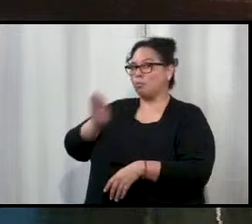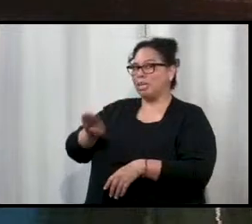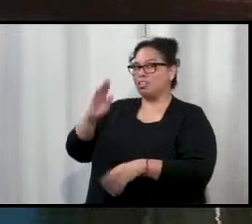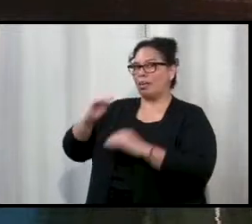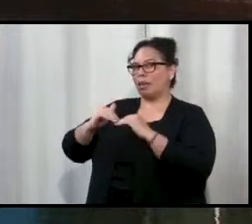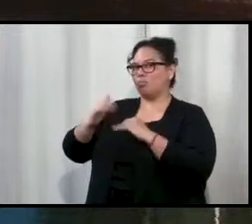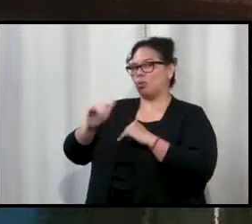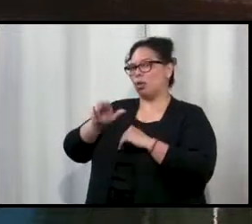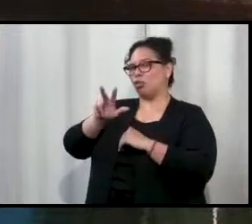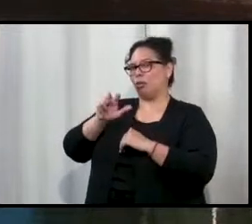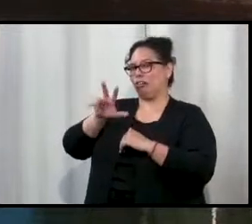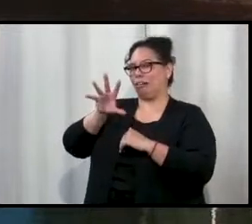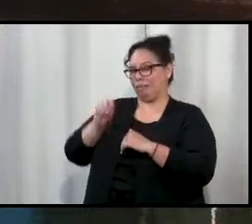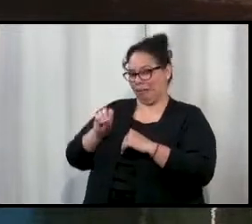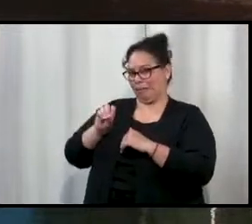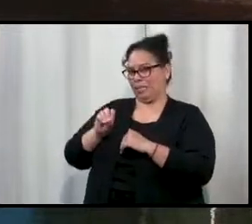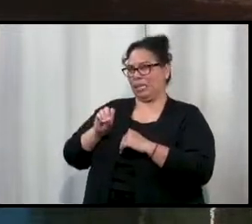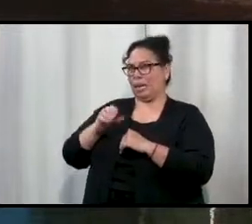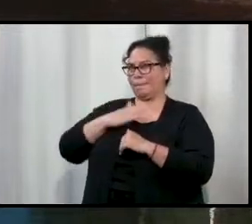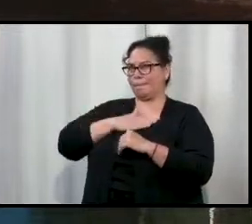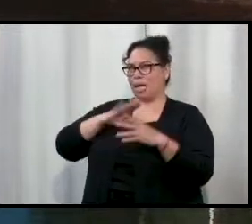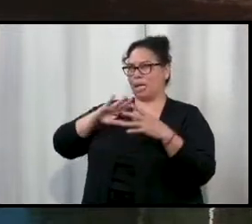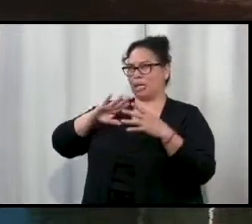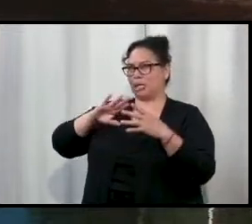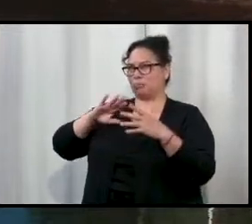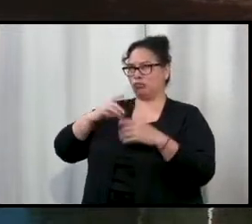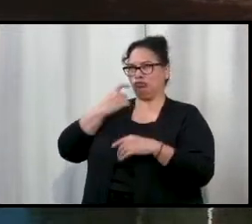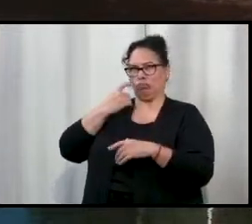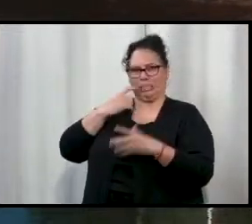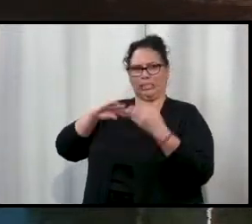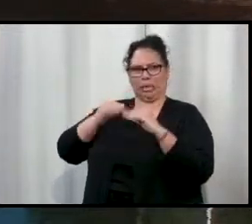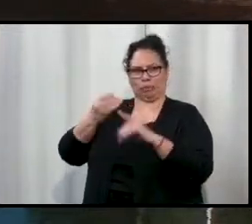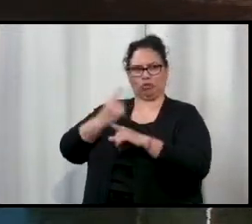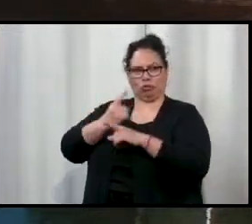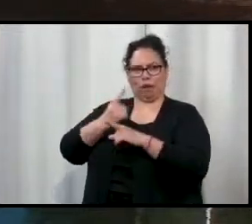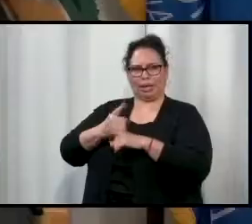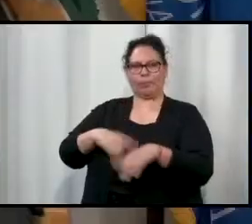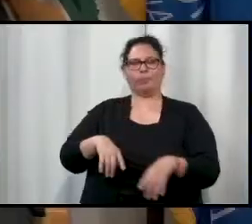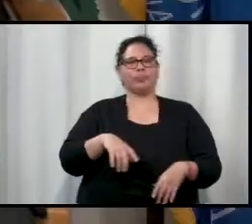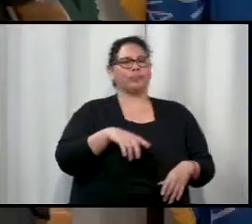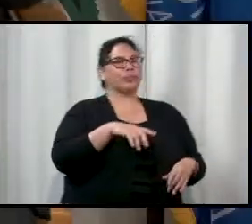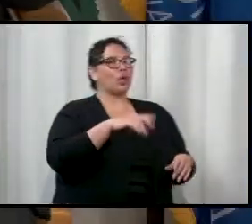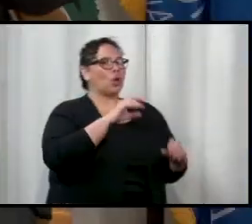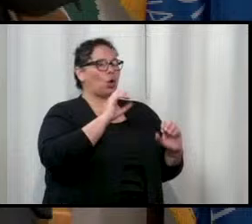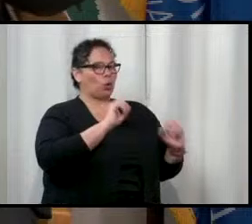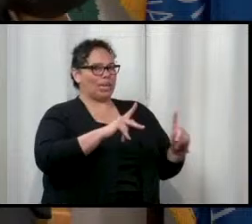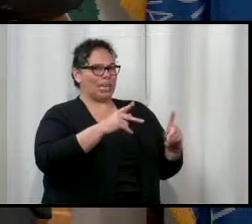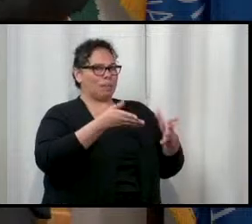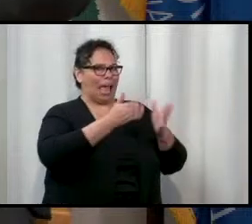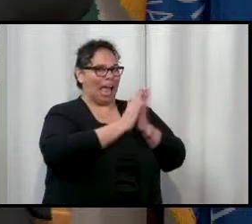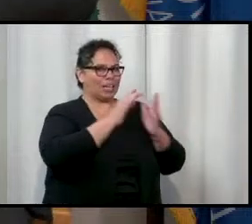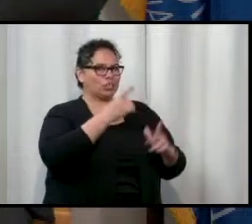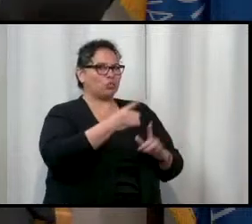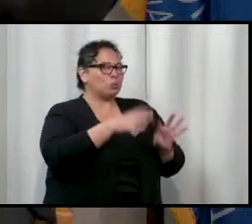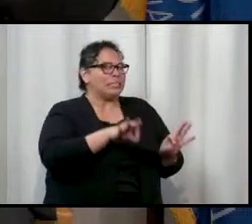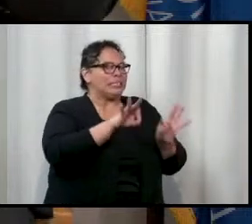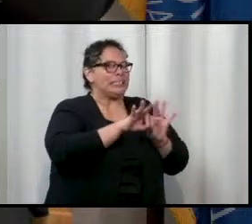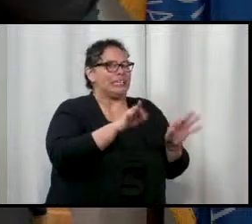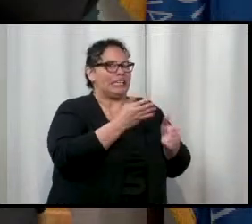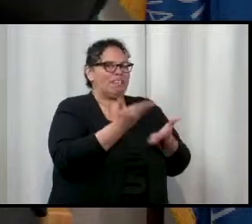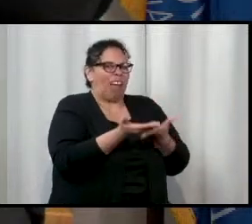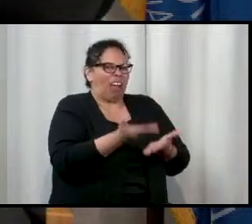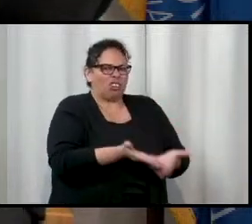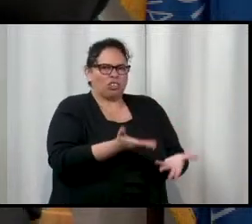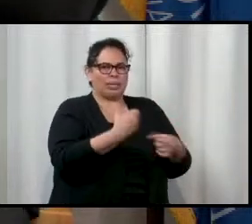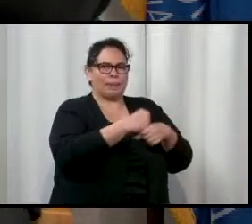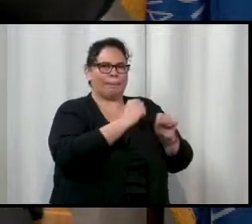over 350. If my latest numbers are correct. So let me ask you. So what key factors makes your